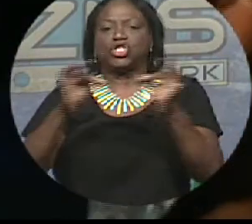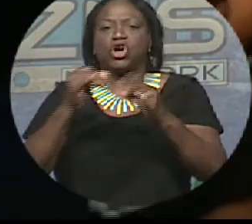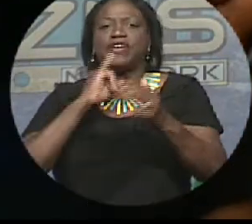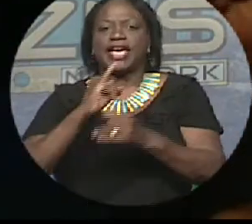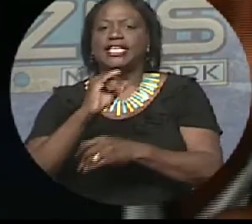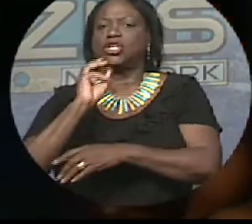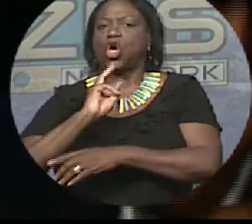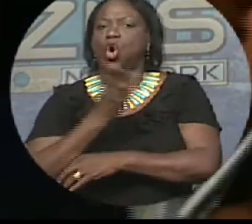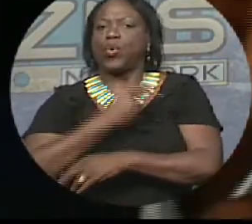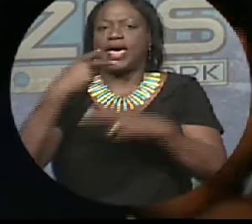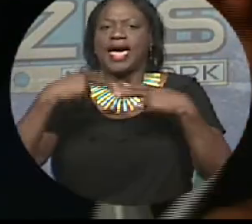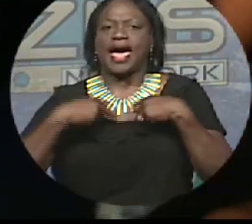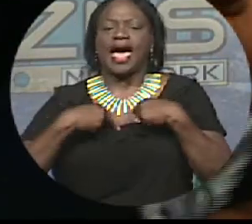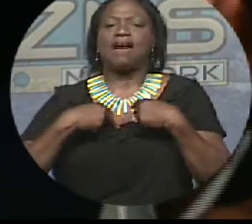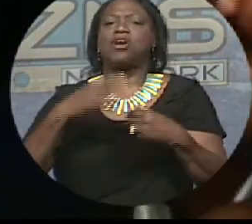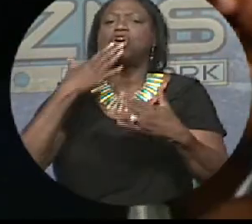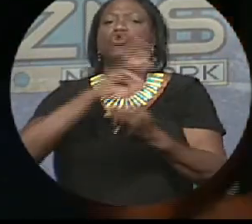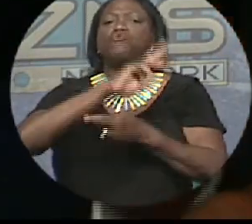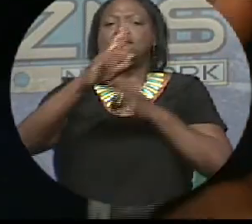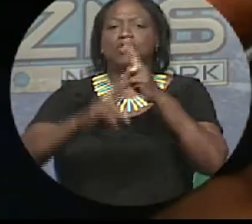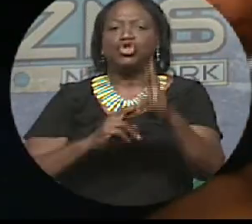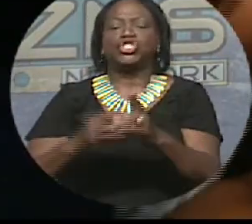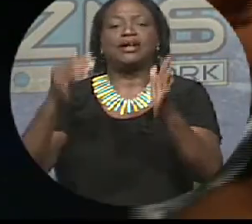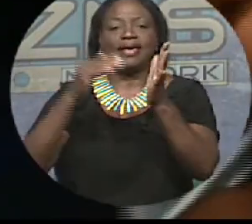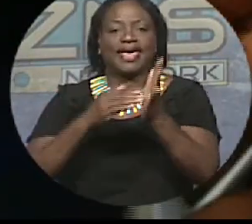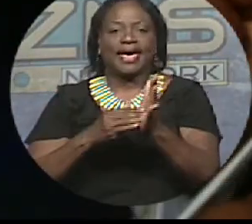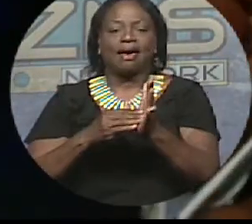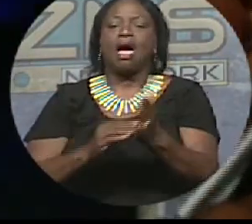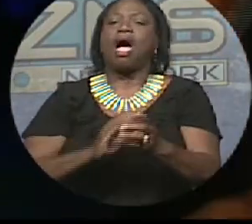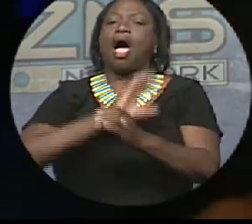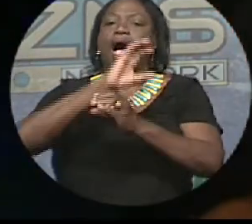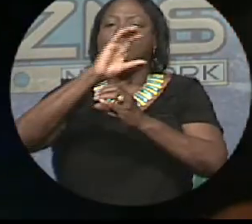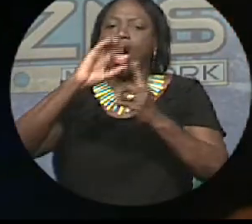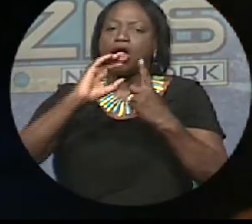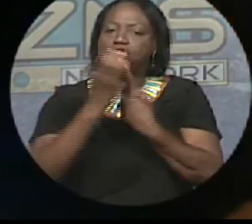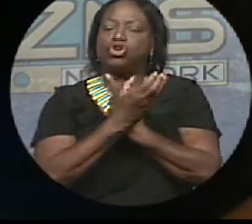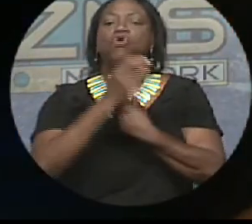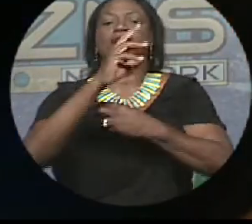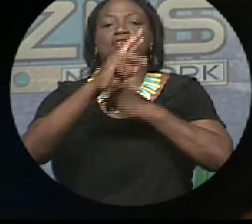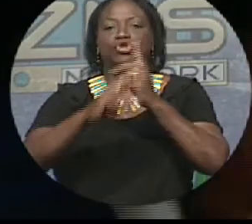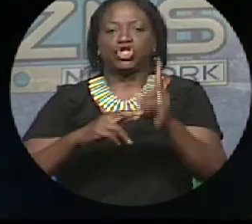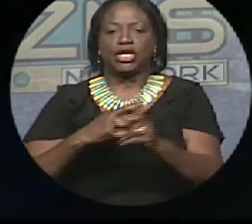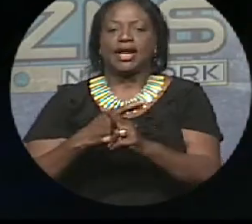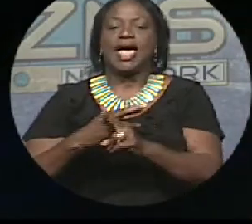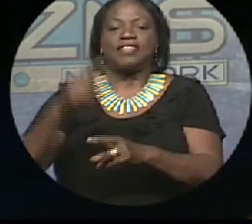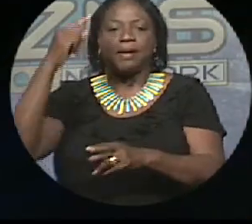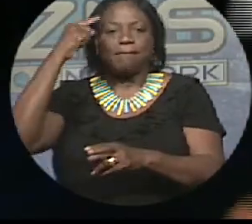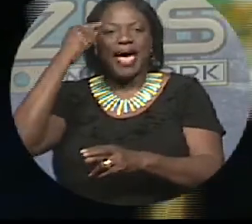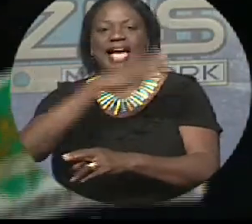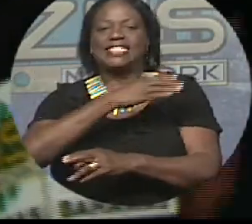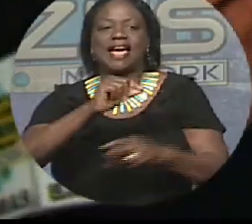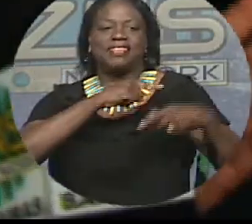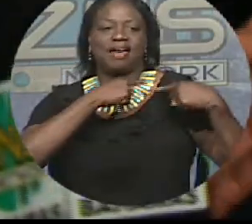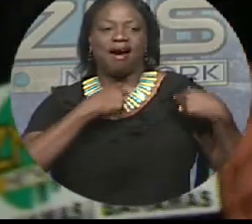ourselves a major revolution again. A cultural revolution of the mind and the heart.